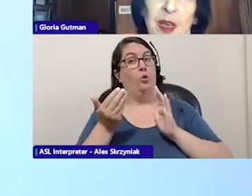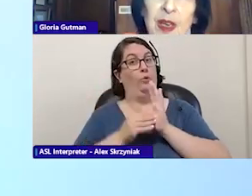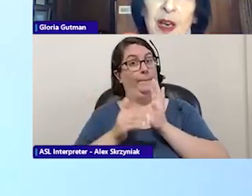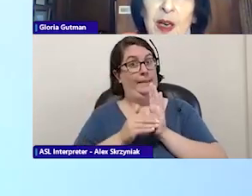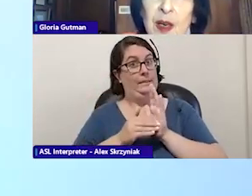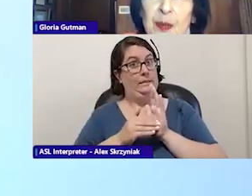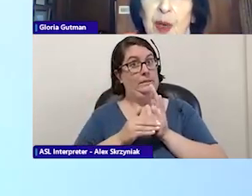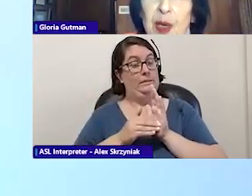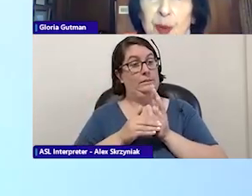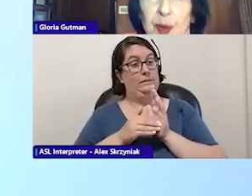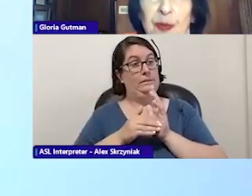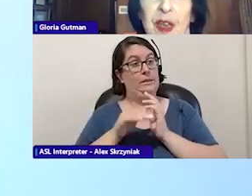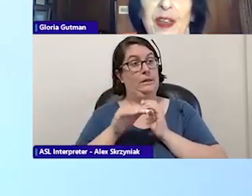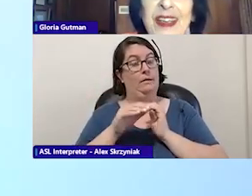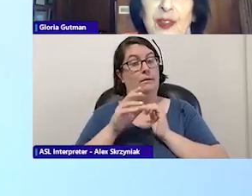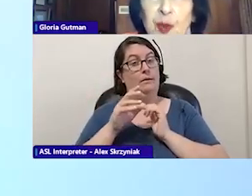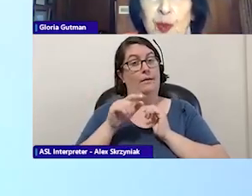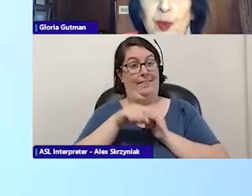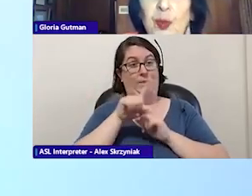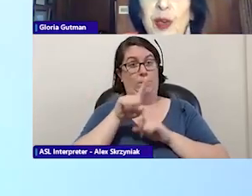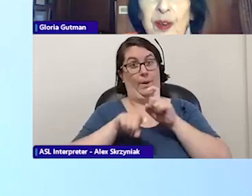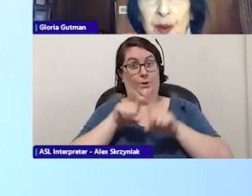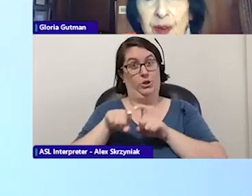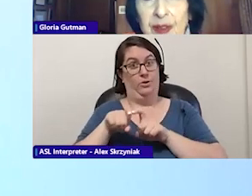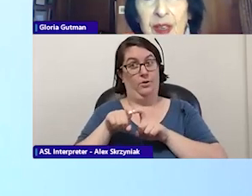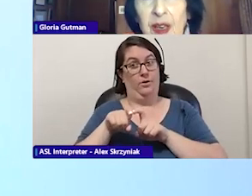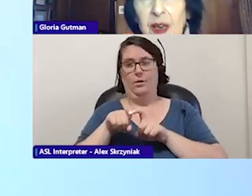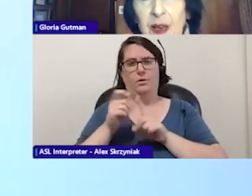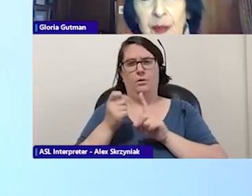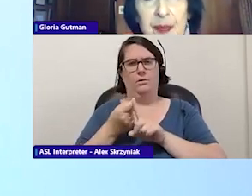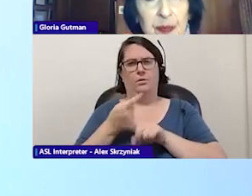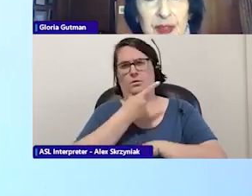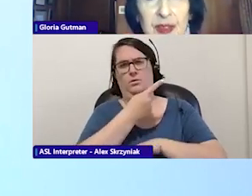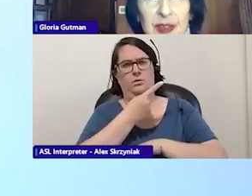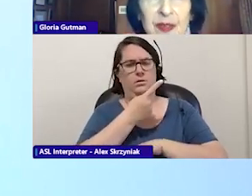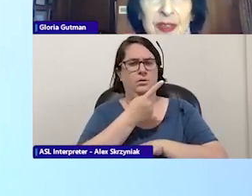abuse module, they introduced one on